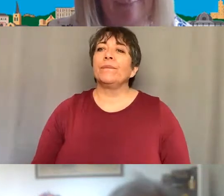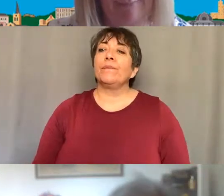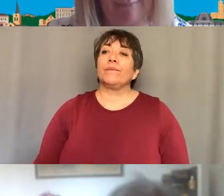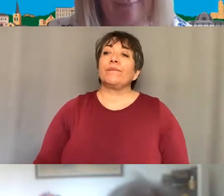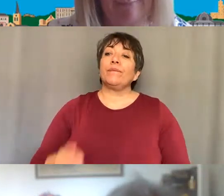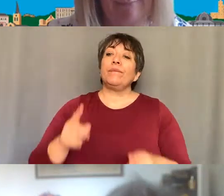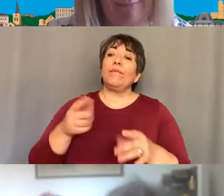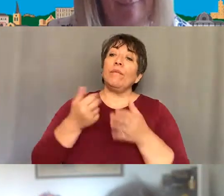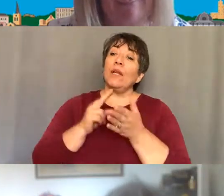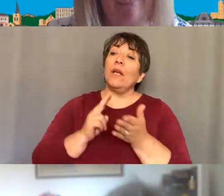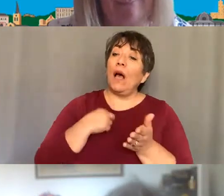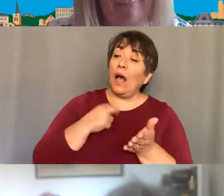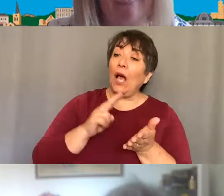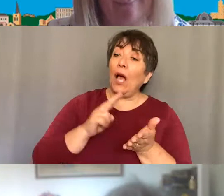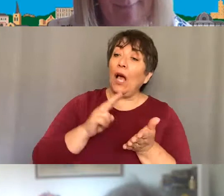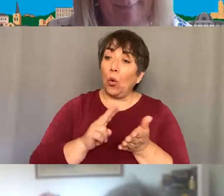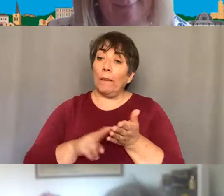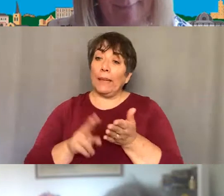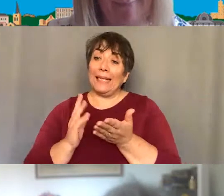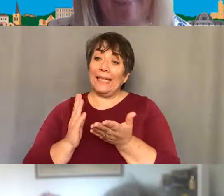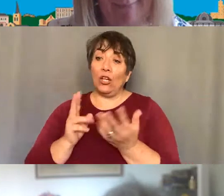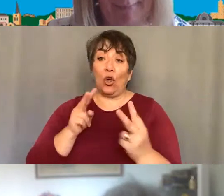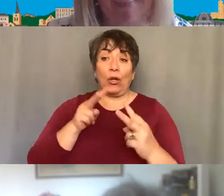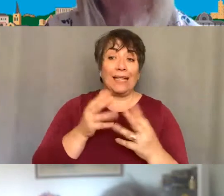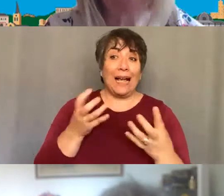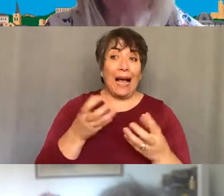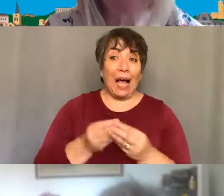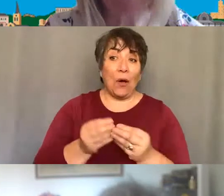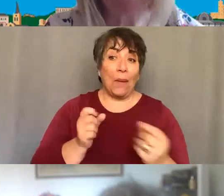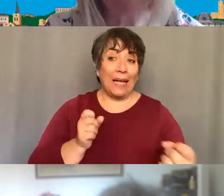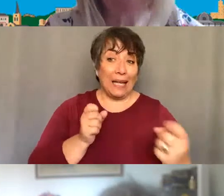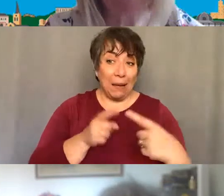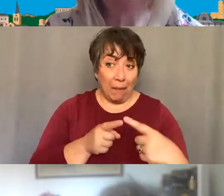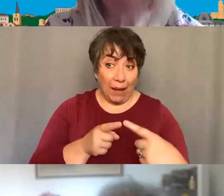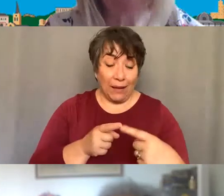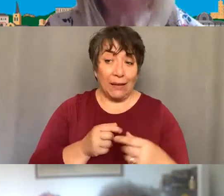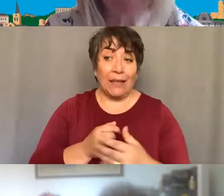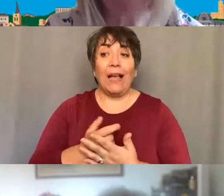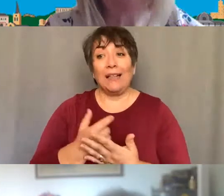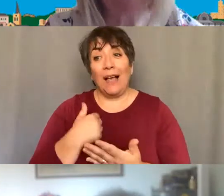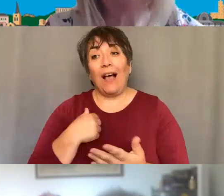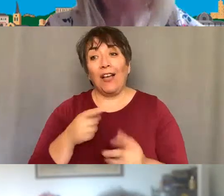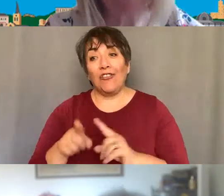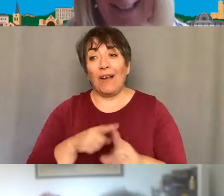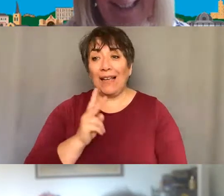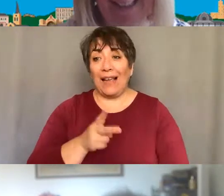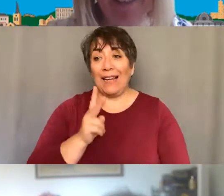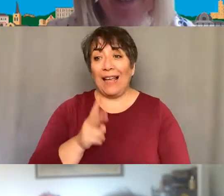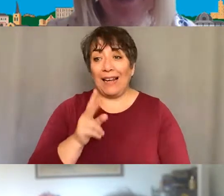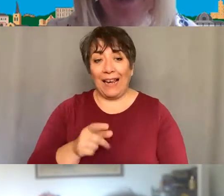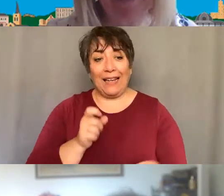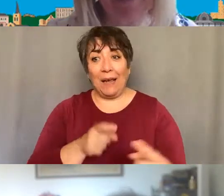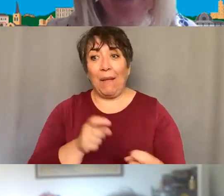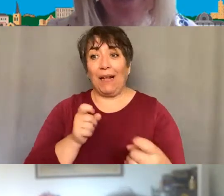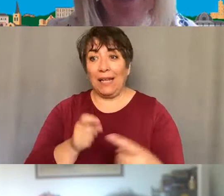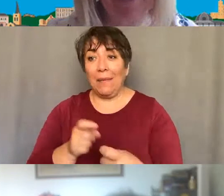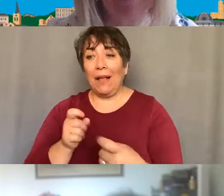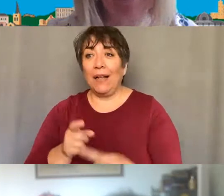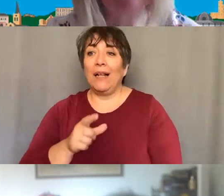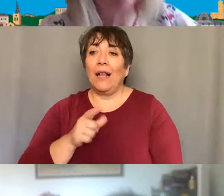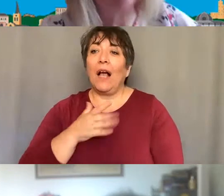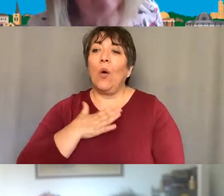email, and if I don't get a response, I do continue to reach out to try and get a response, just so we can understand whether